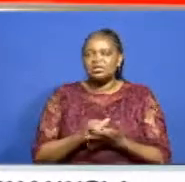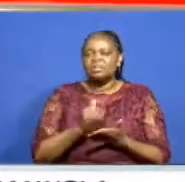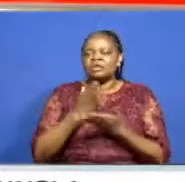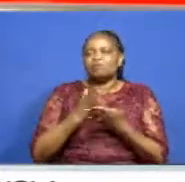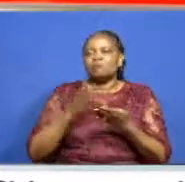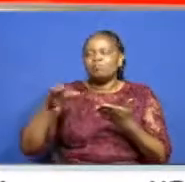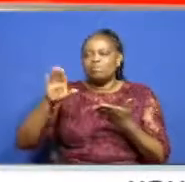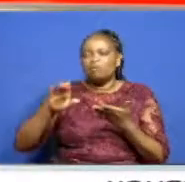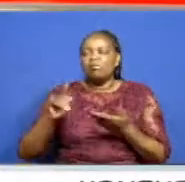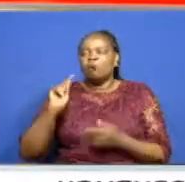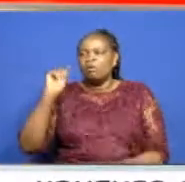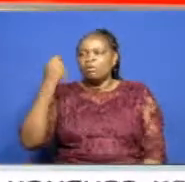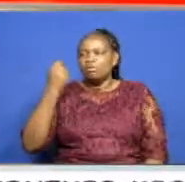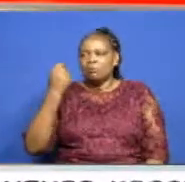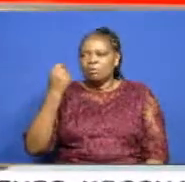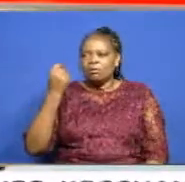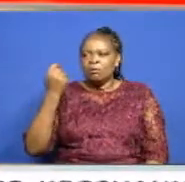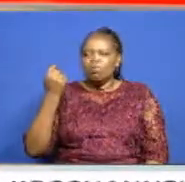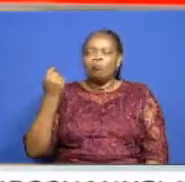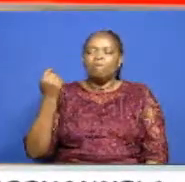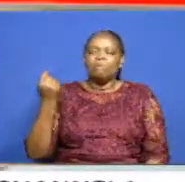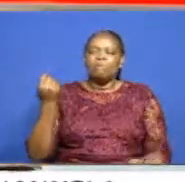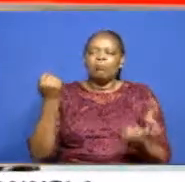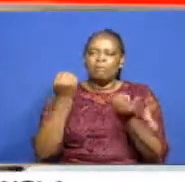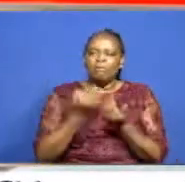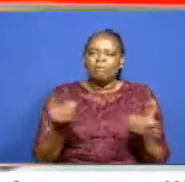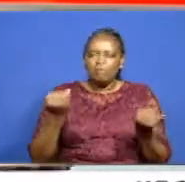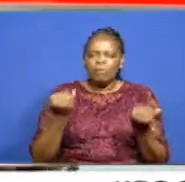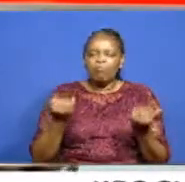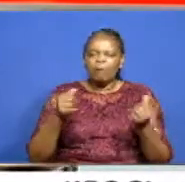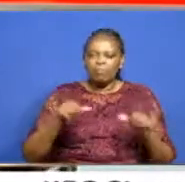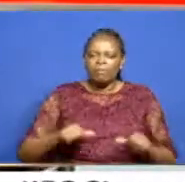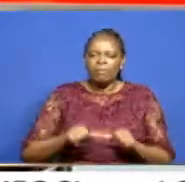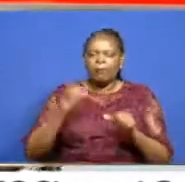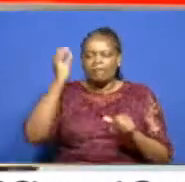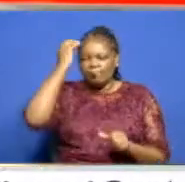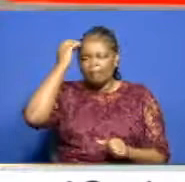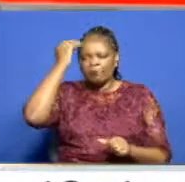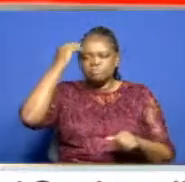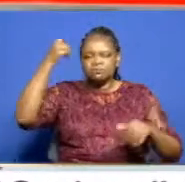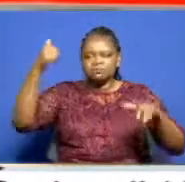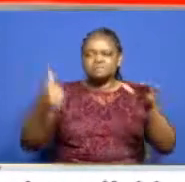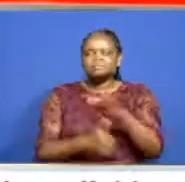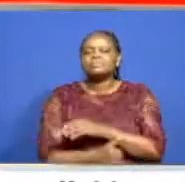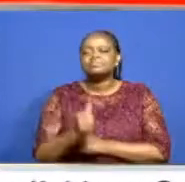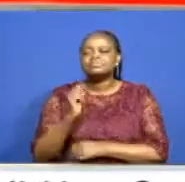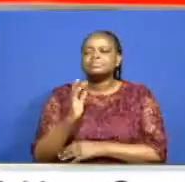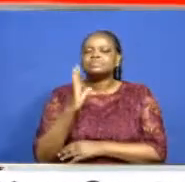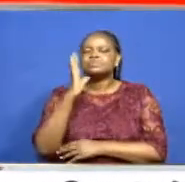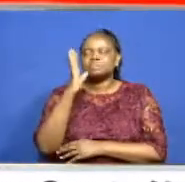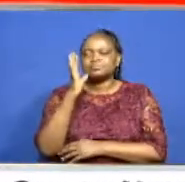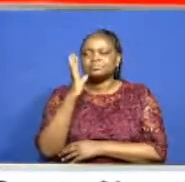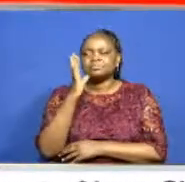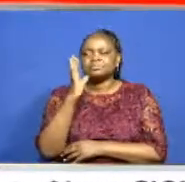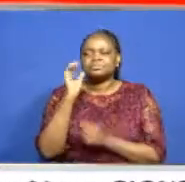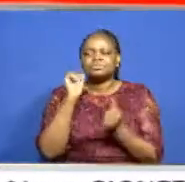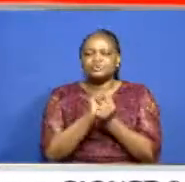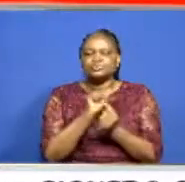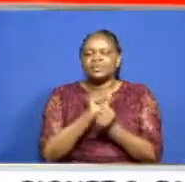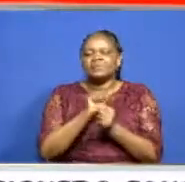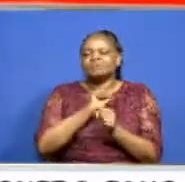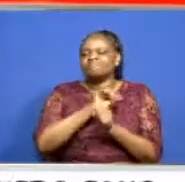nation, the children are still undergoing instruction under trees. Mm. So with this COVID-19, it has